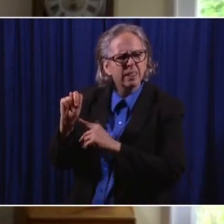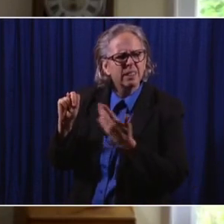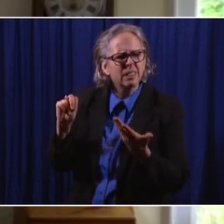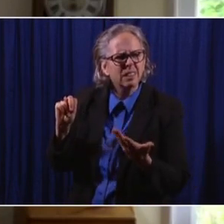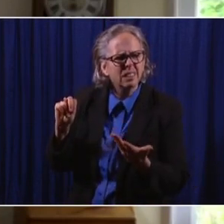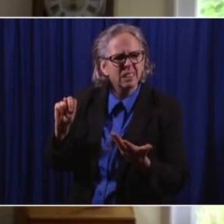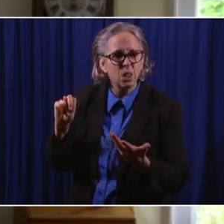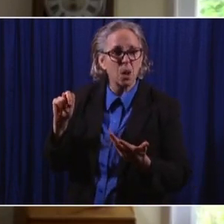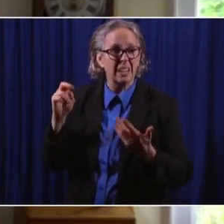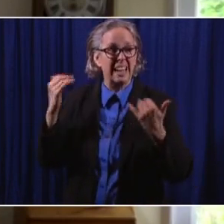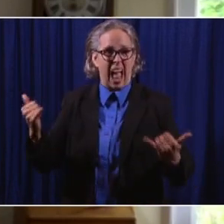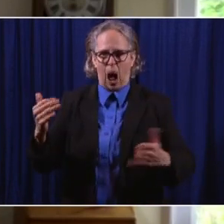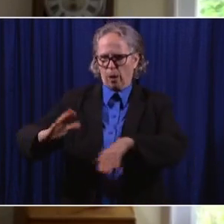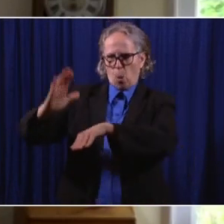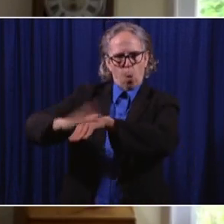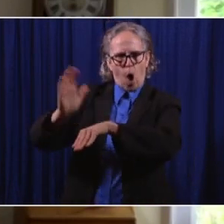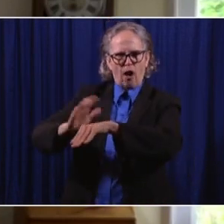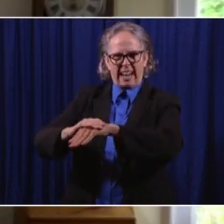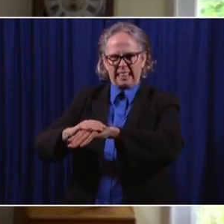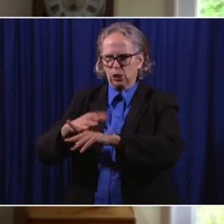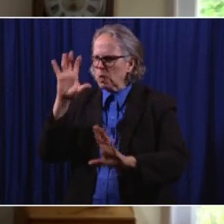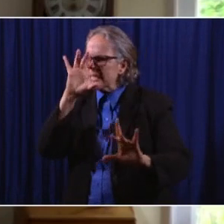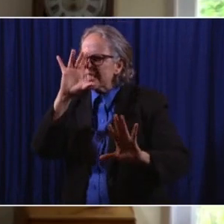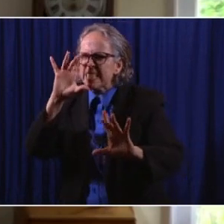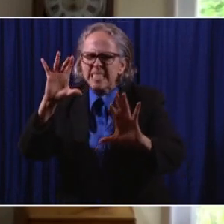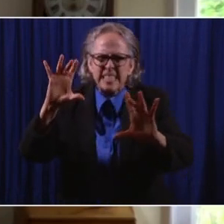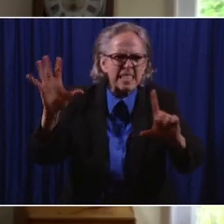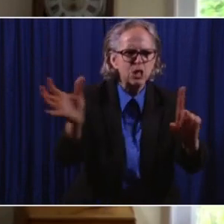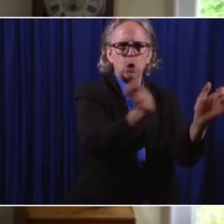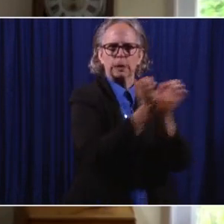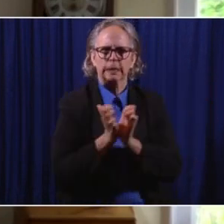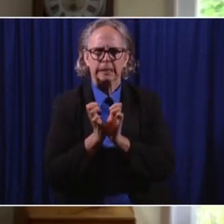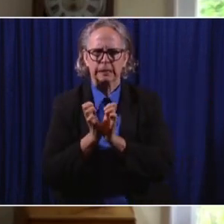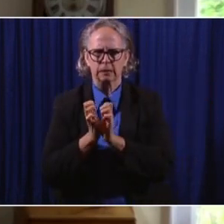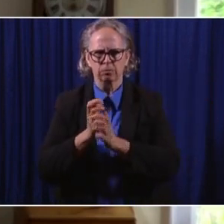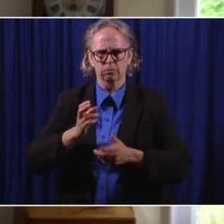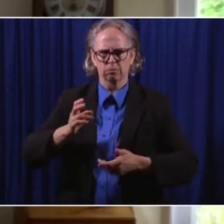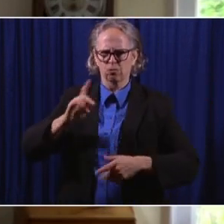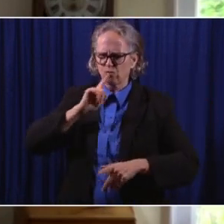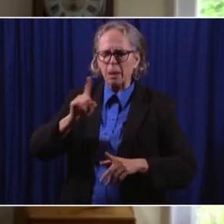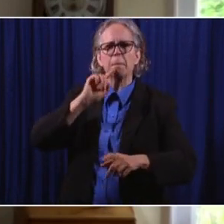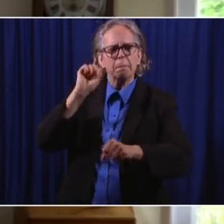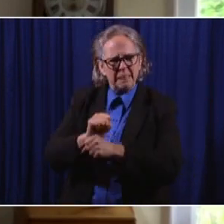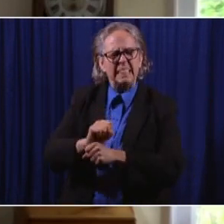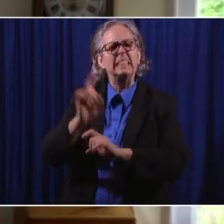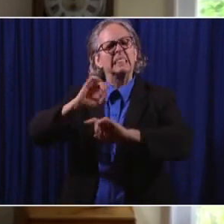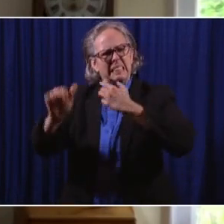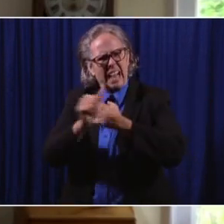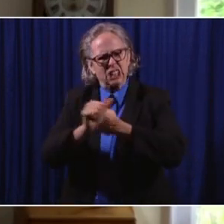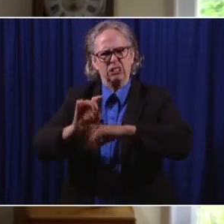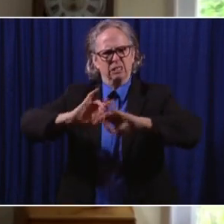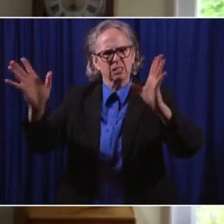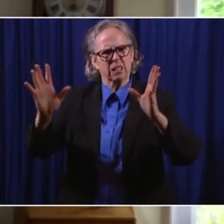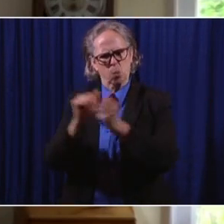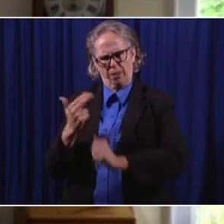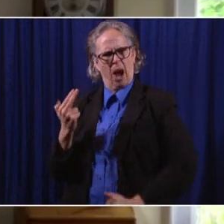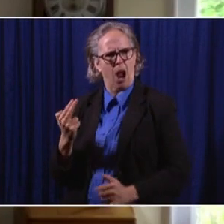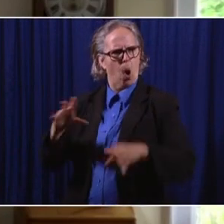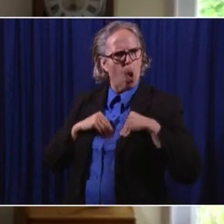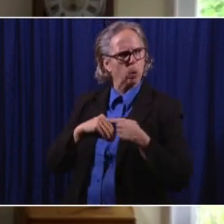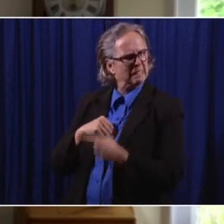considered armed and dangerous. This man is still wanted. He's out there on our streets, and we need to find